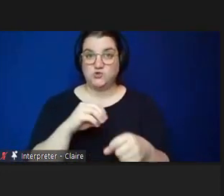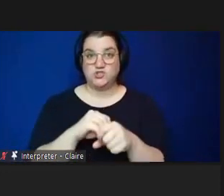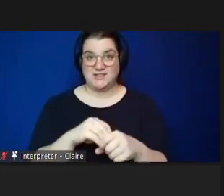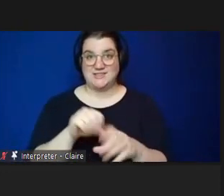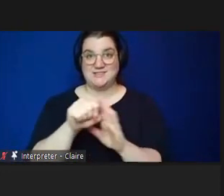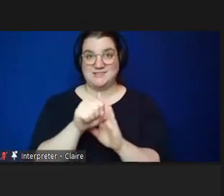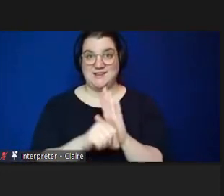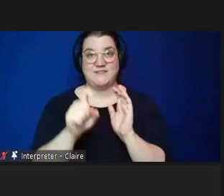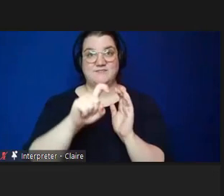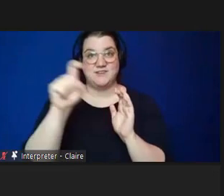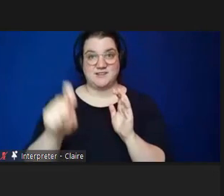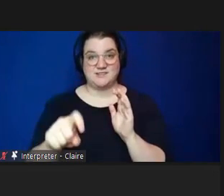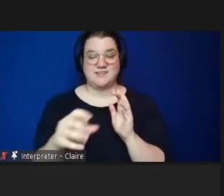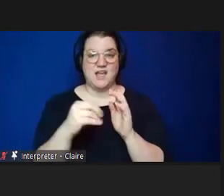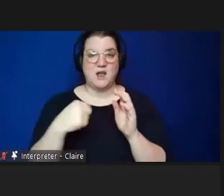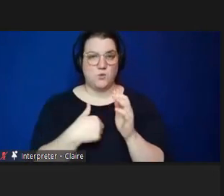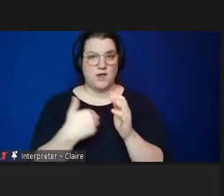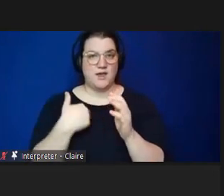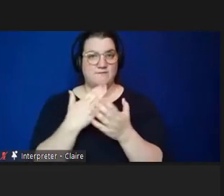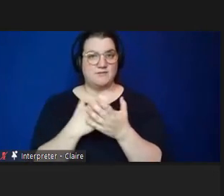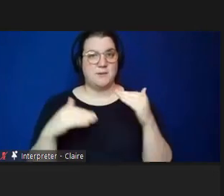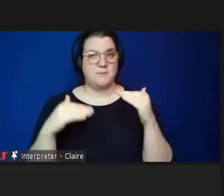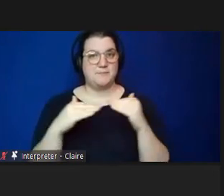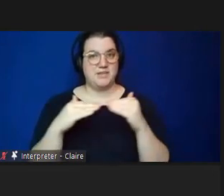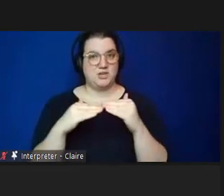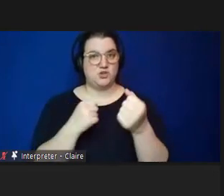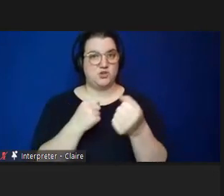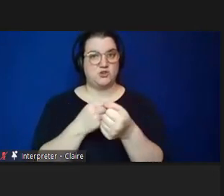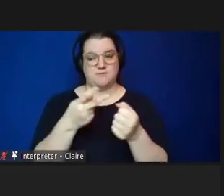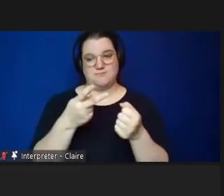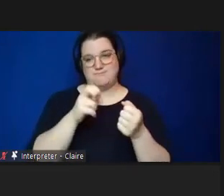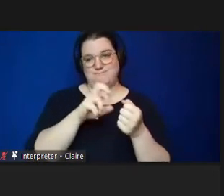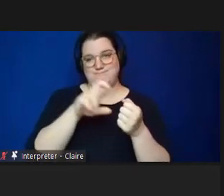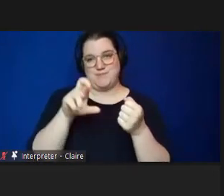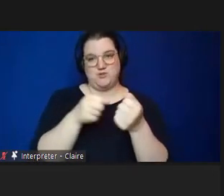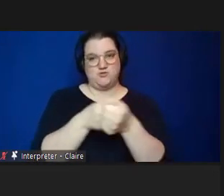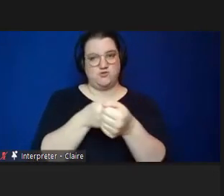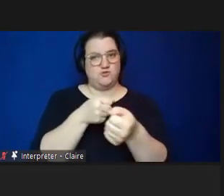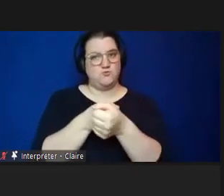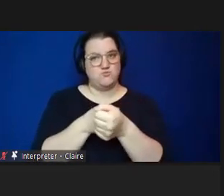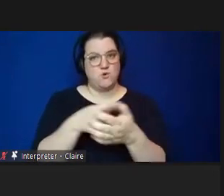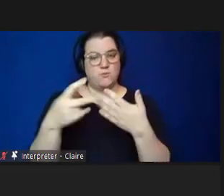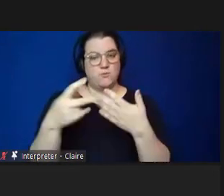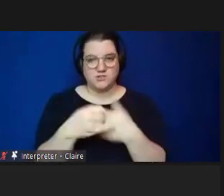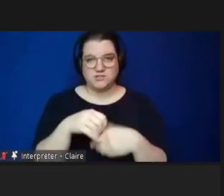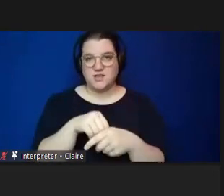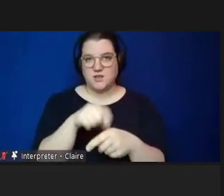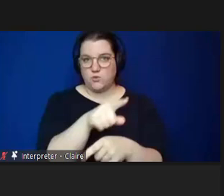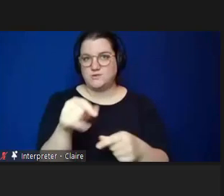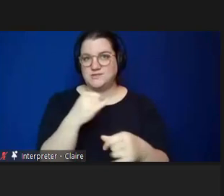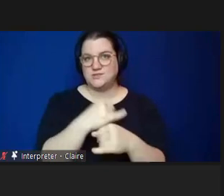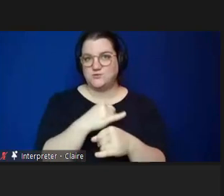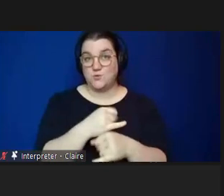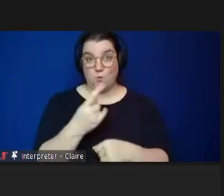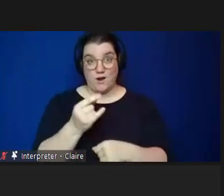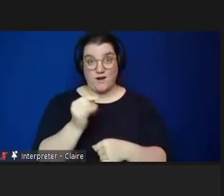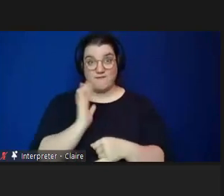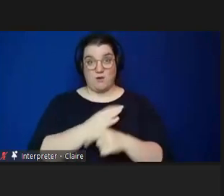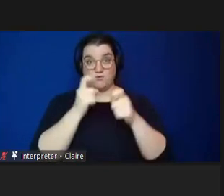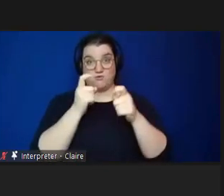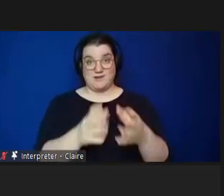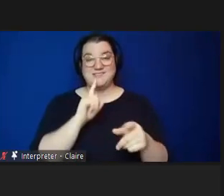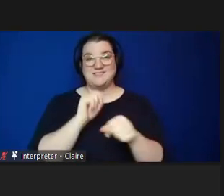and we have some peer support projects in those institutions. One of our grantees actually set up